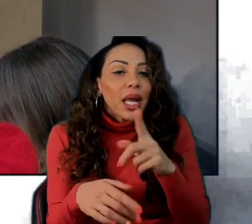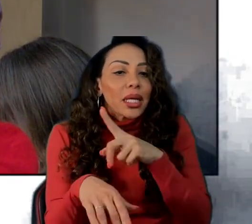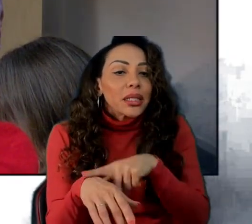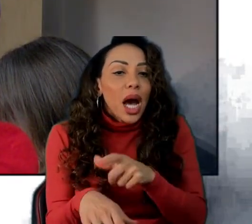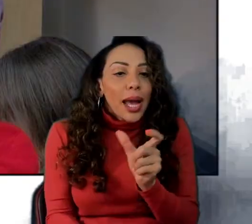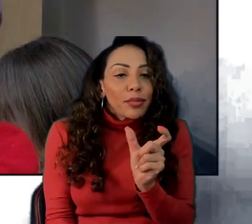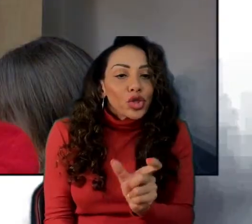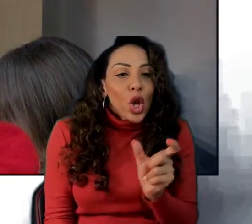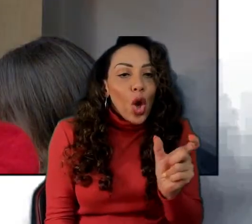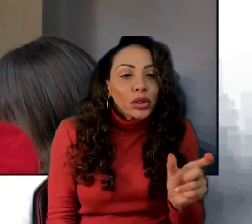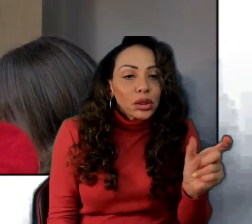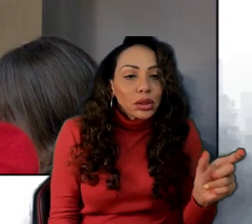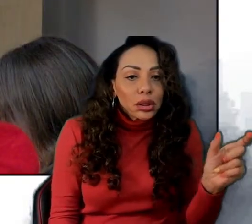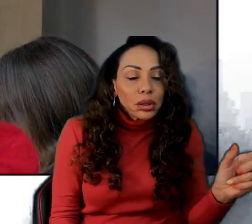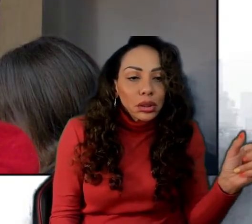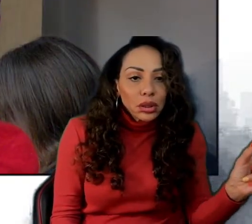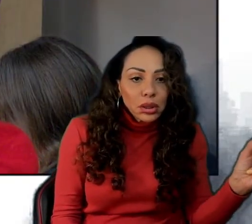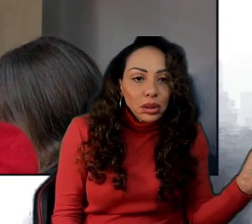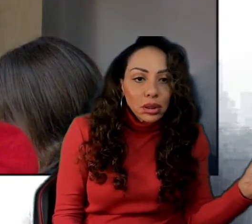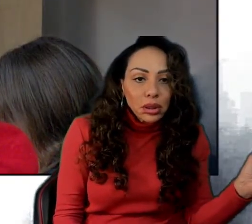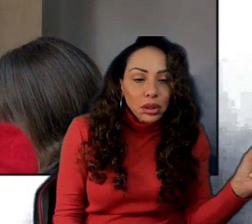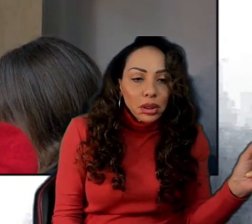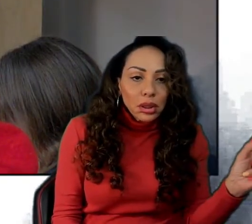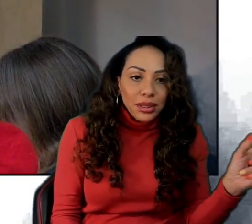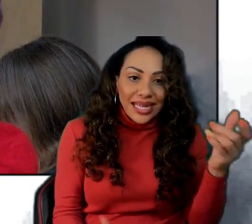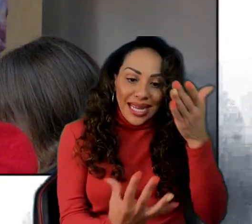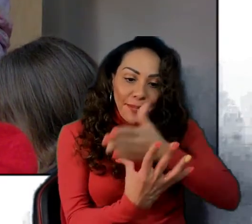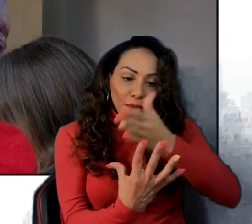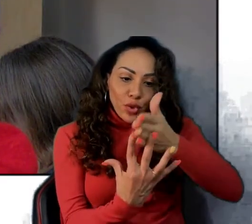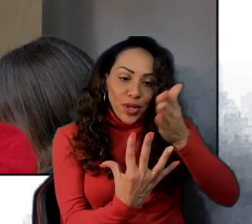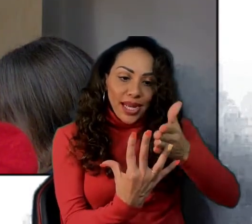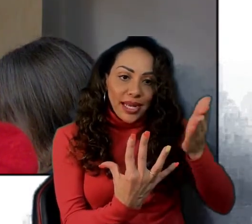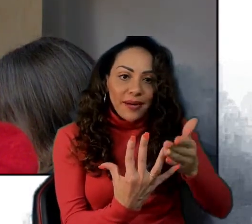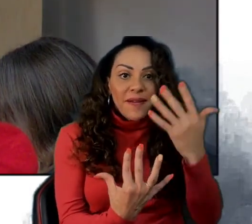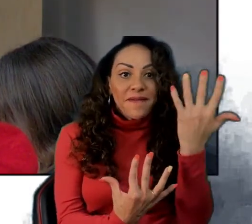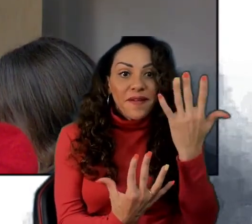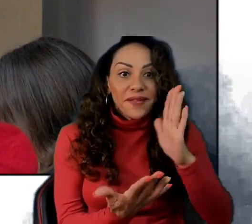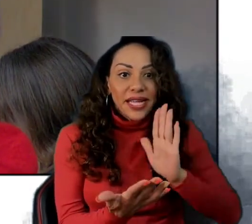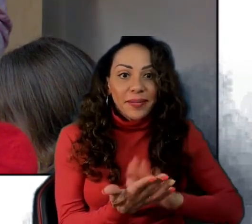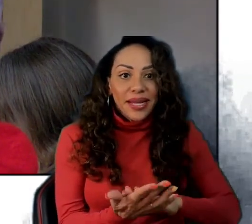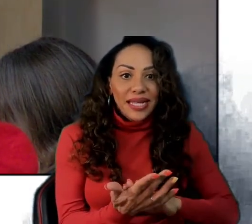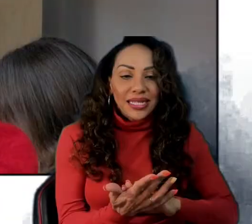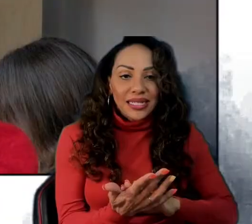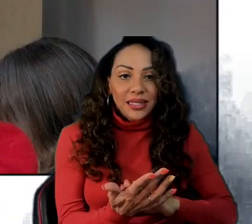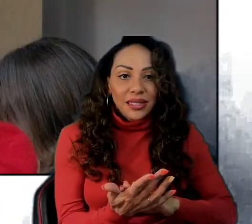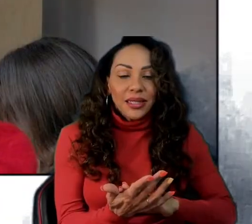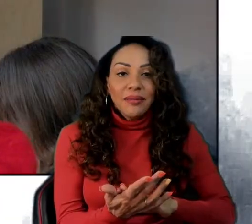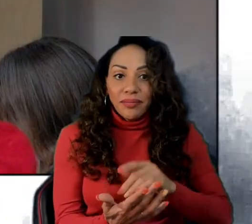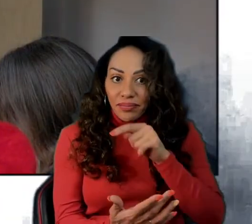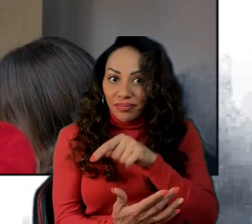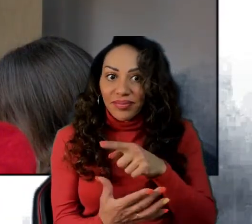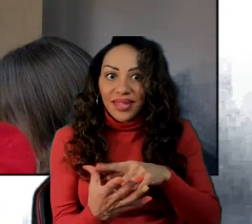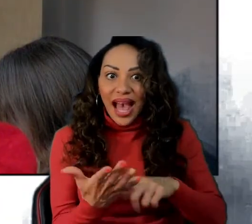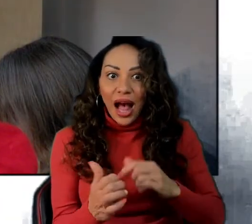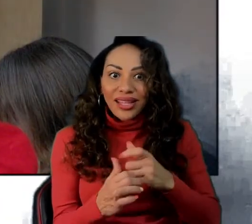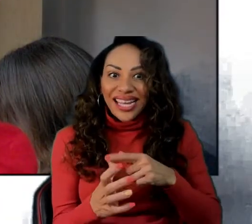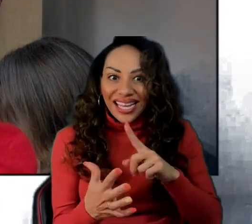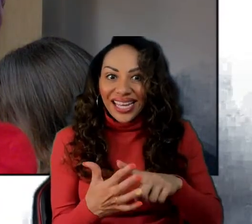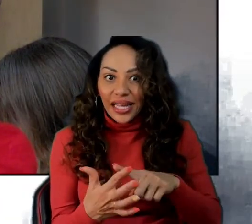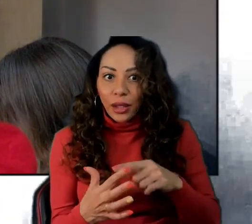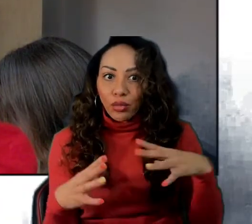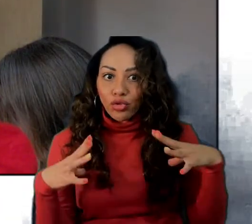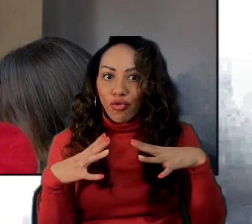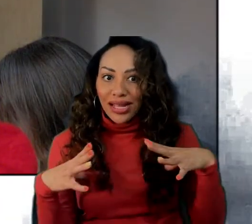between to allow the algae to rest, which kind of did end up going out the window by the end of it, but like at least we tried to keep